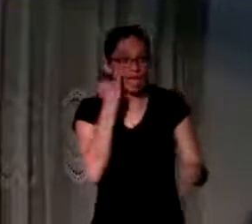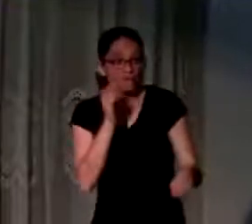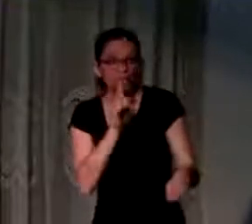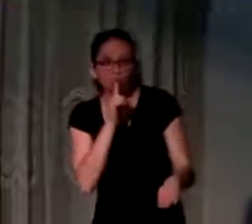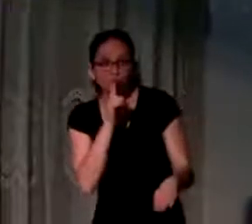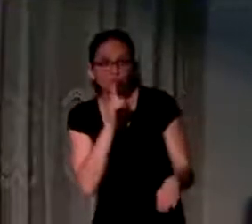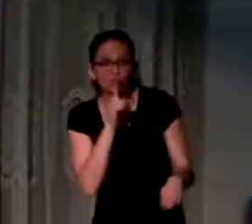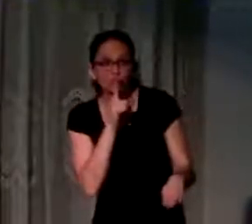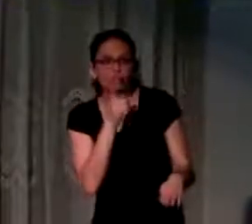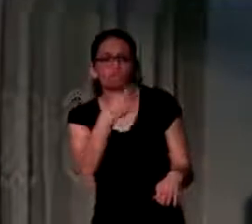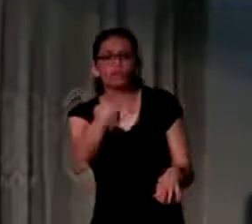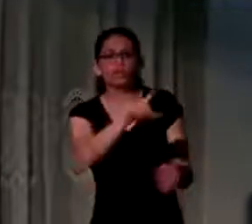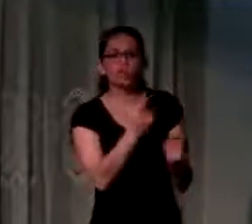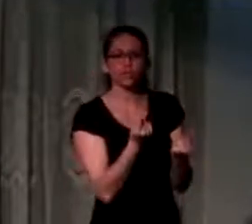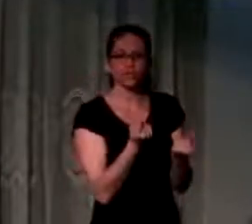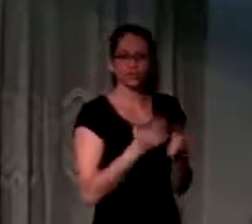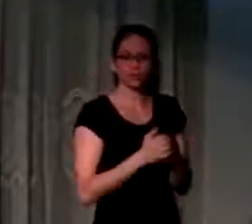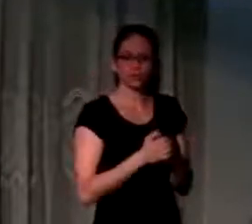it?